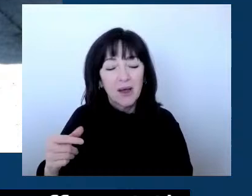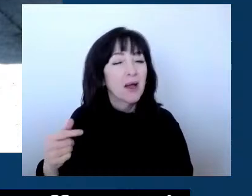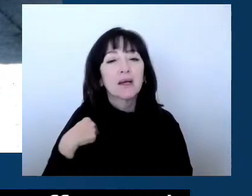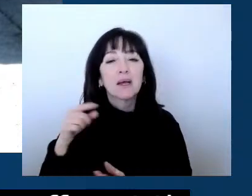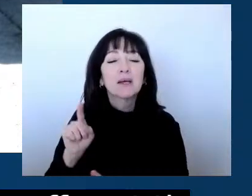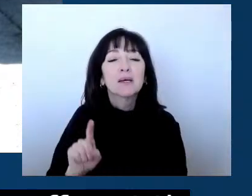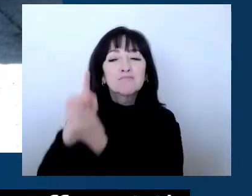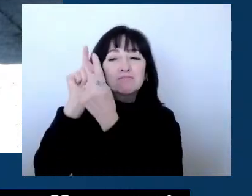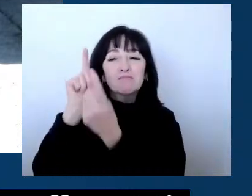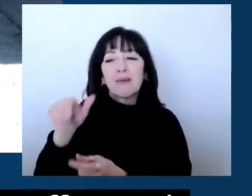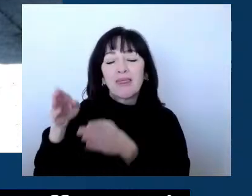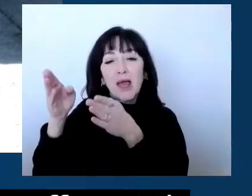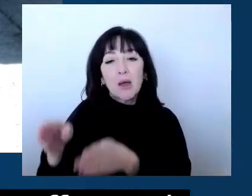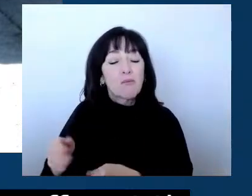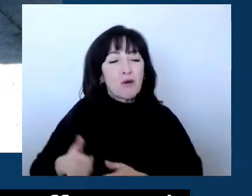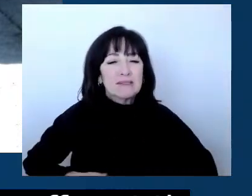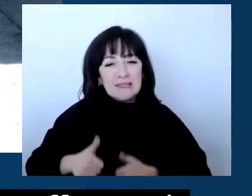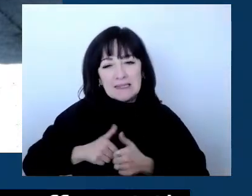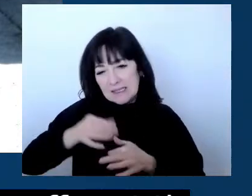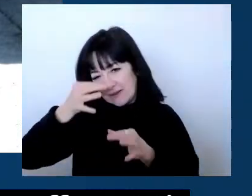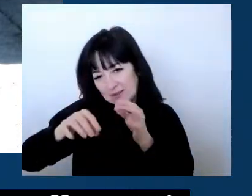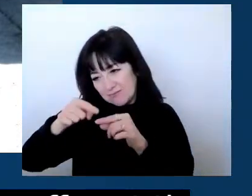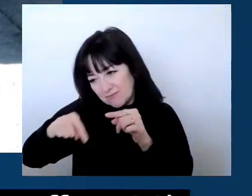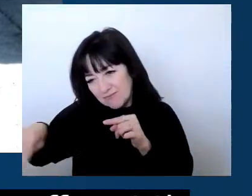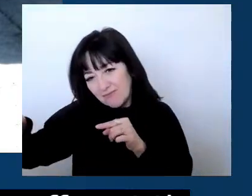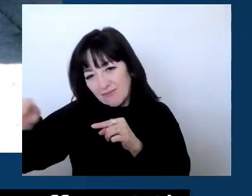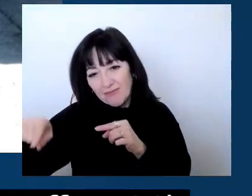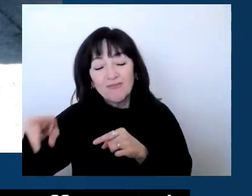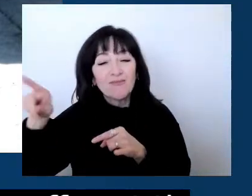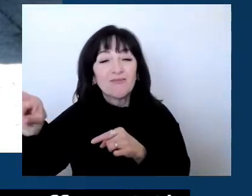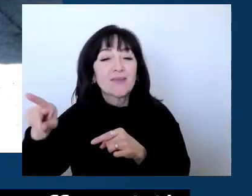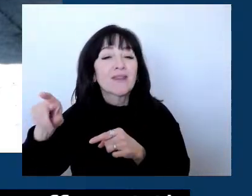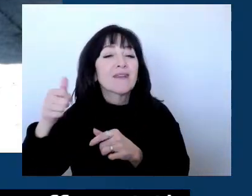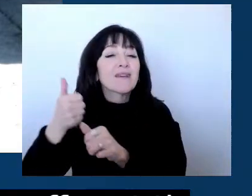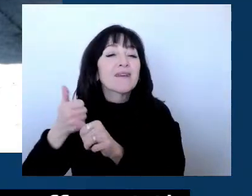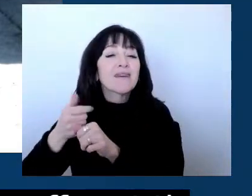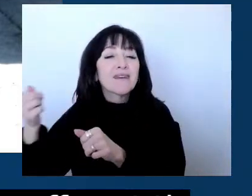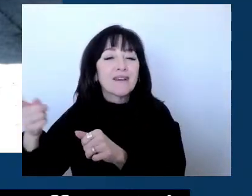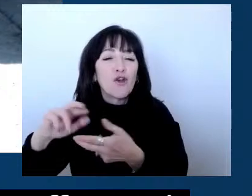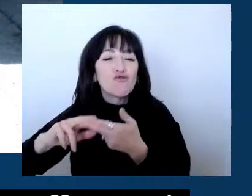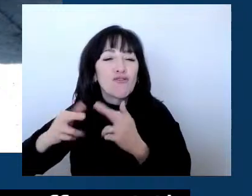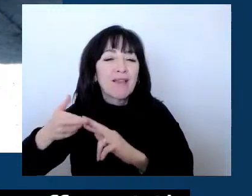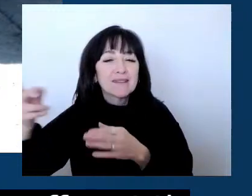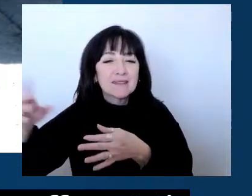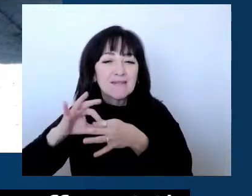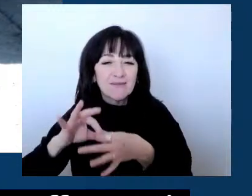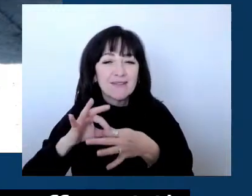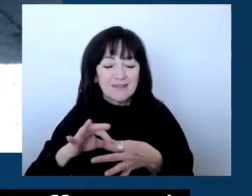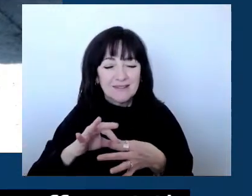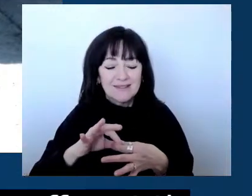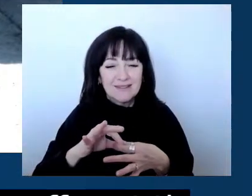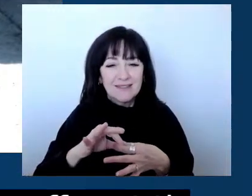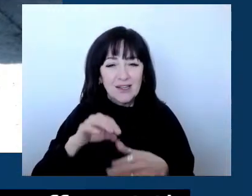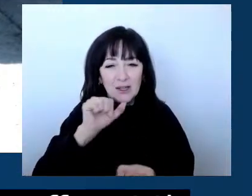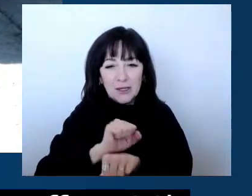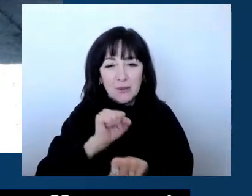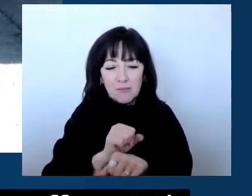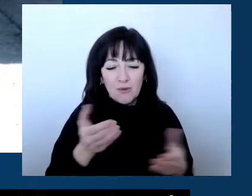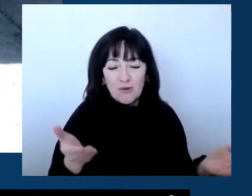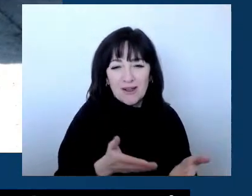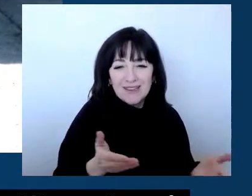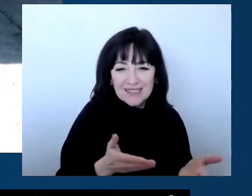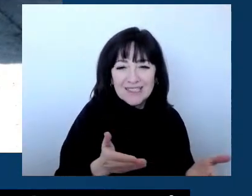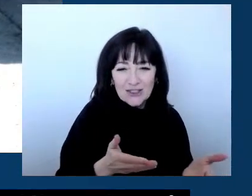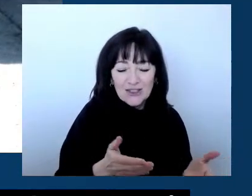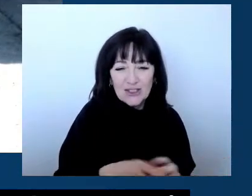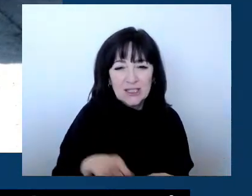me, who happens to be related to one of the employees here at DTC. And she came up to me and she grabbed me by the shoulder